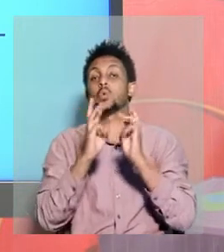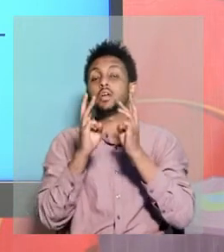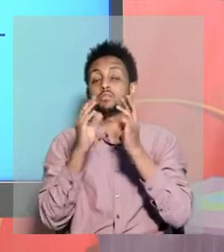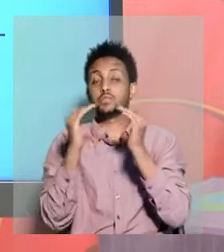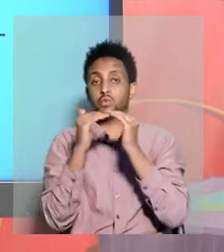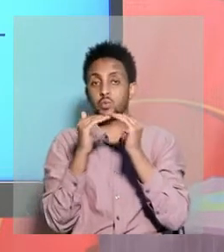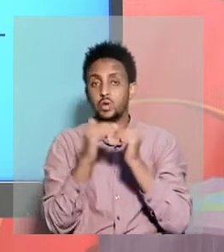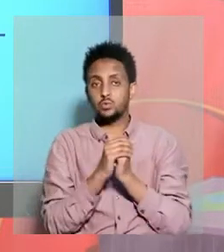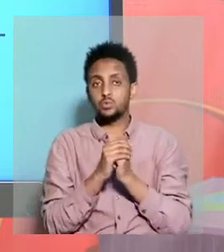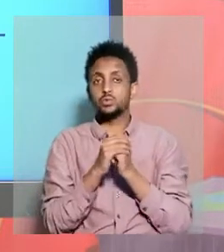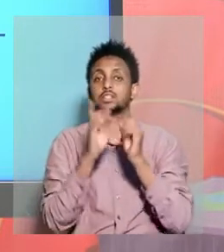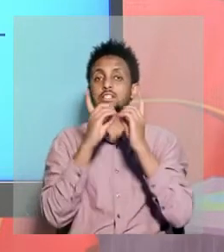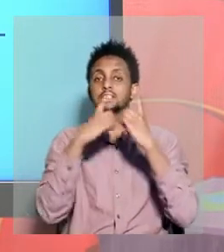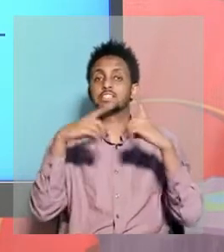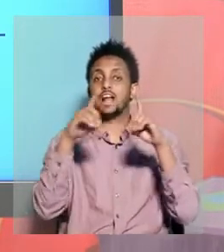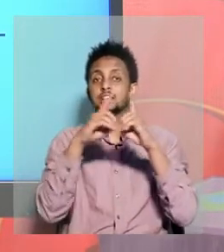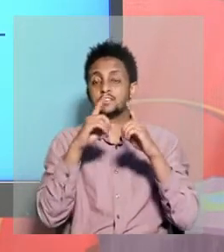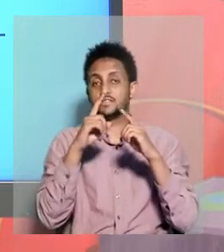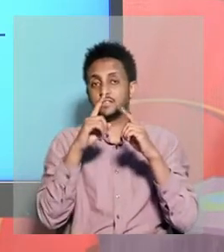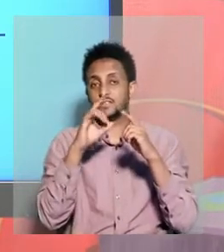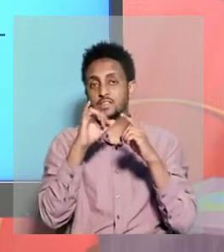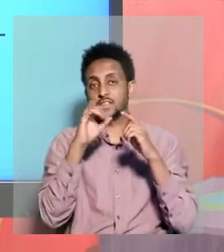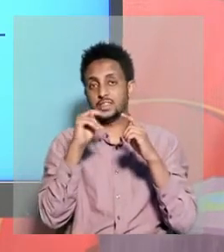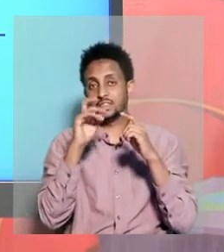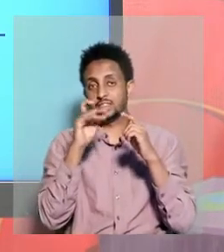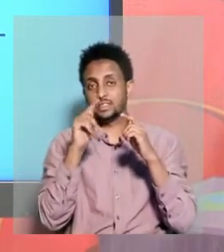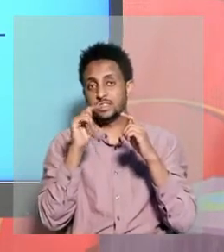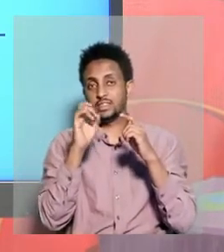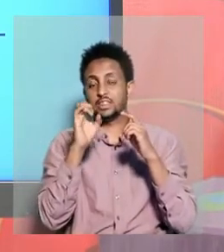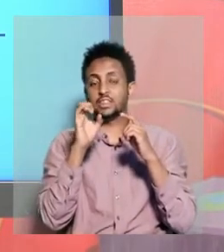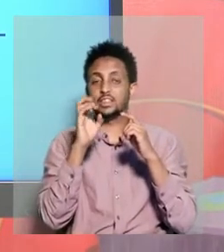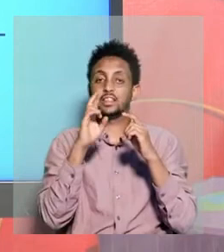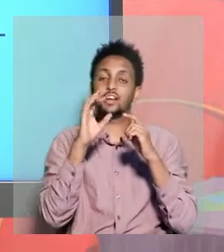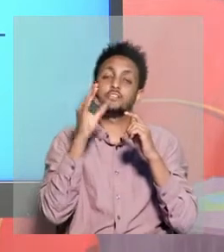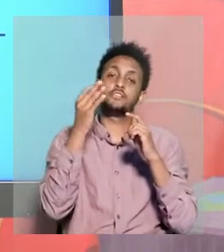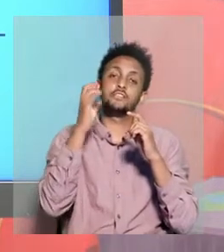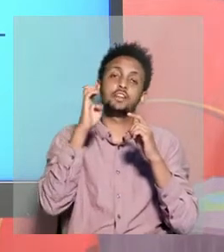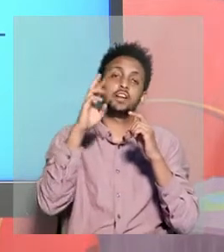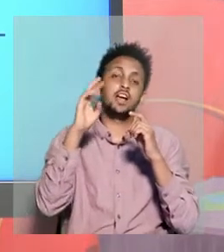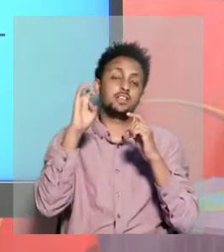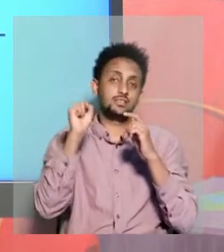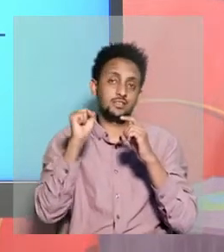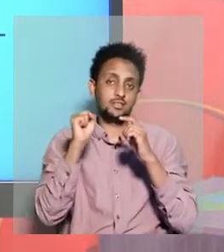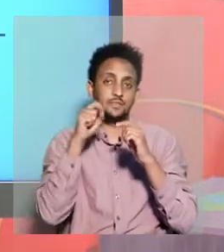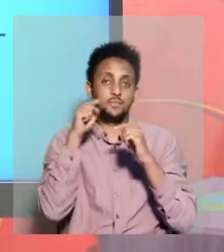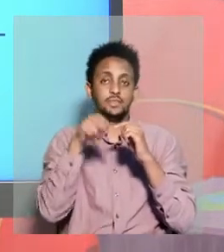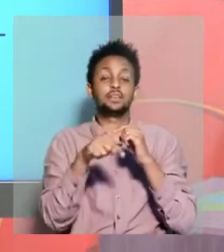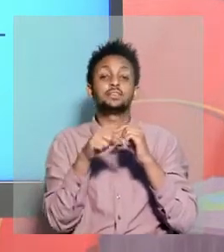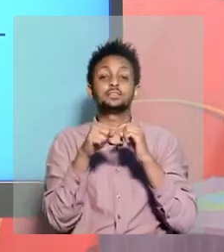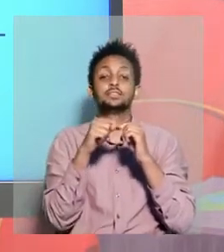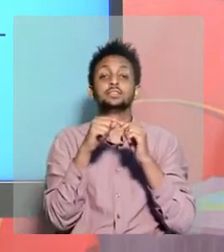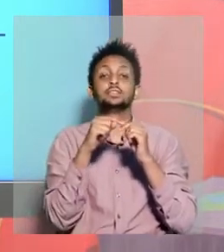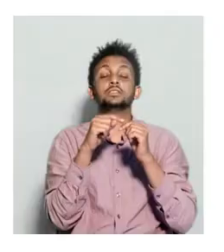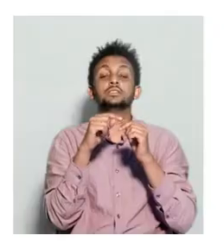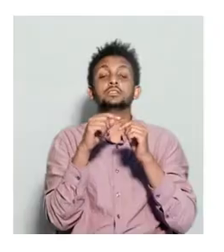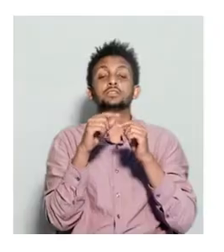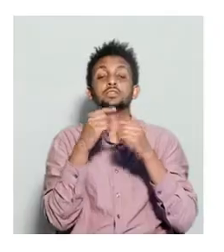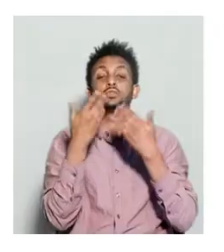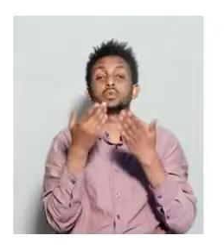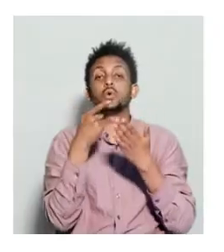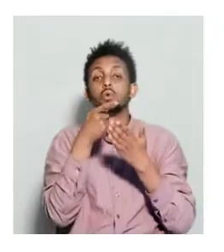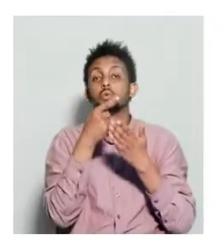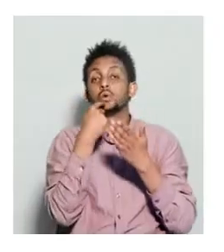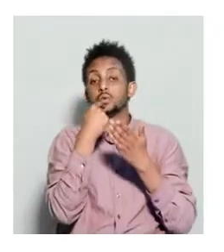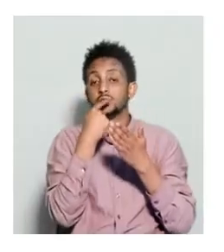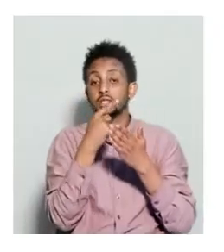be destructive interference. Here they interfere constructively, but here they interfere destructively. So here